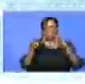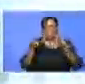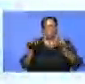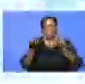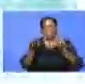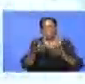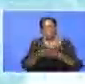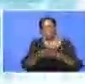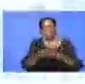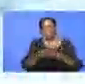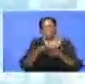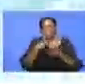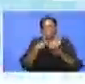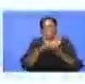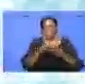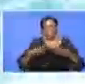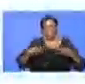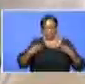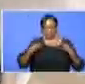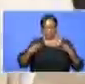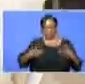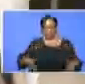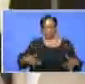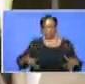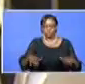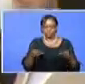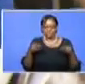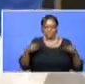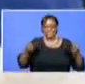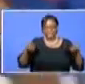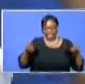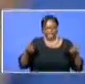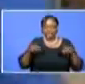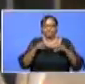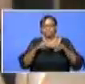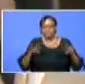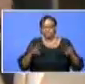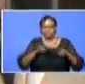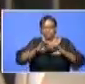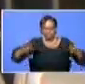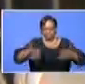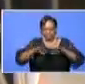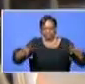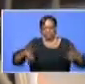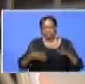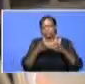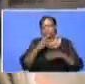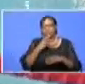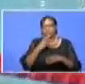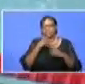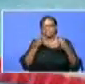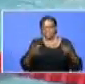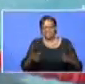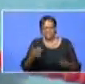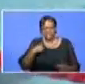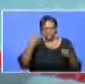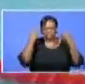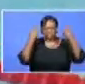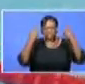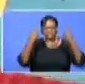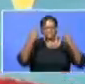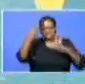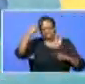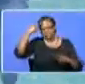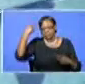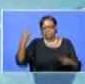My suit was a bit loose, so I just wanted to get to the wall as quick as I could. I was surprised because when